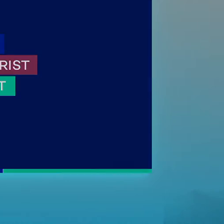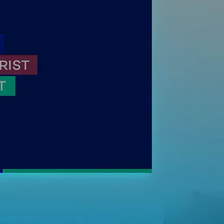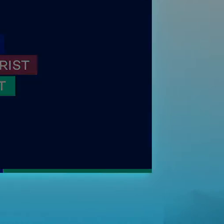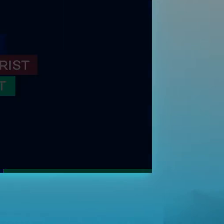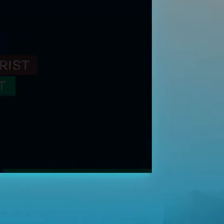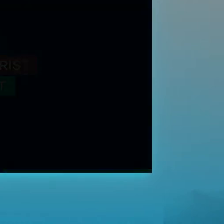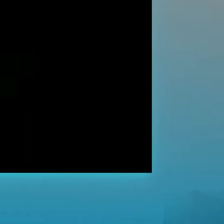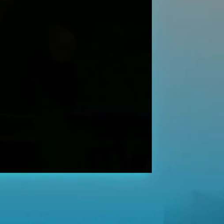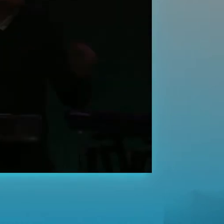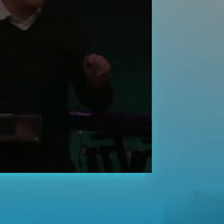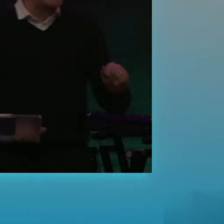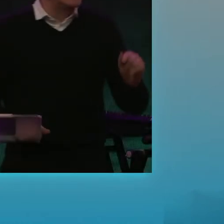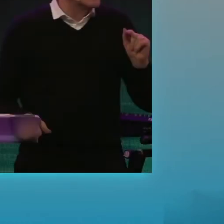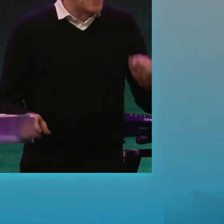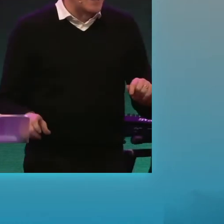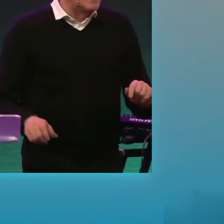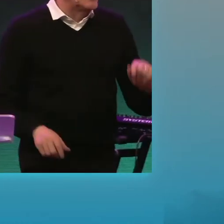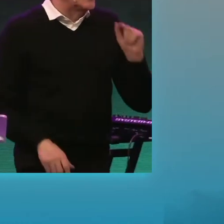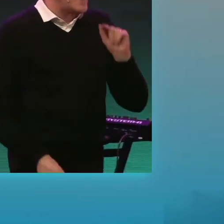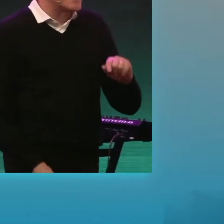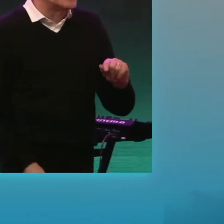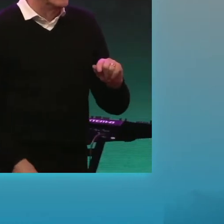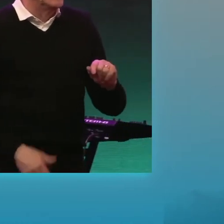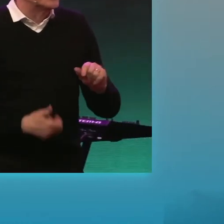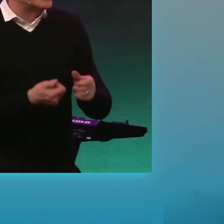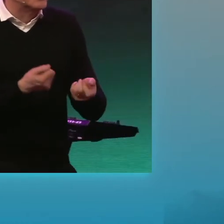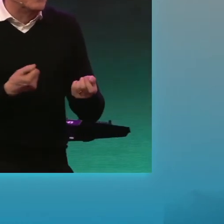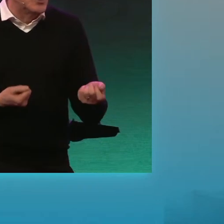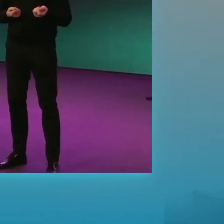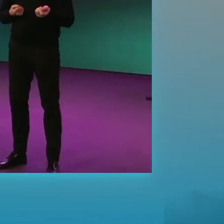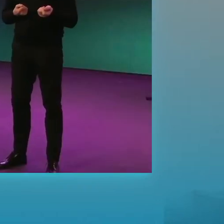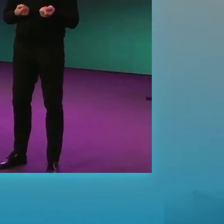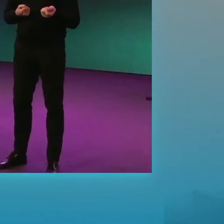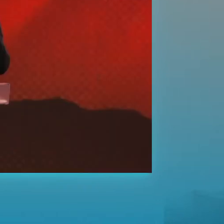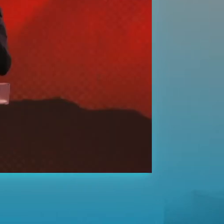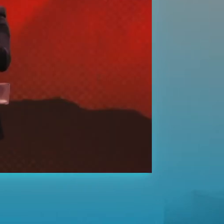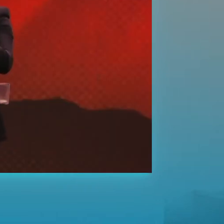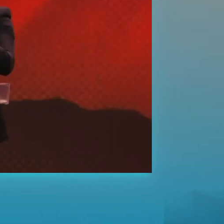Who is moving on the waters?